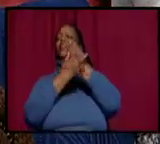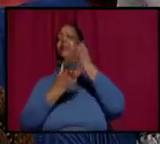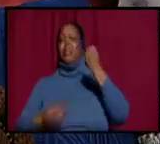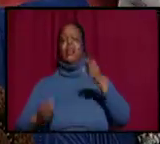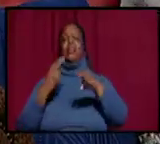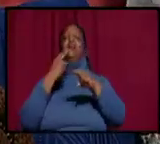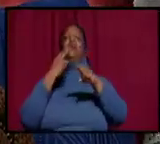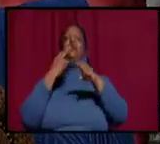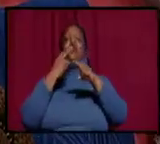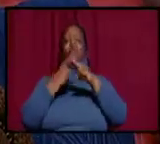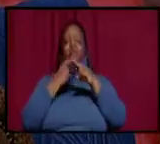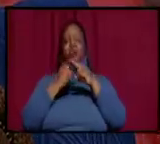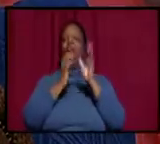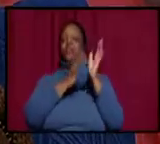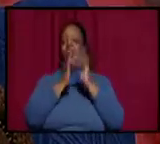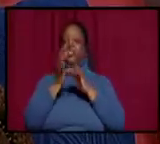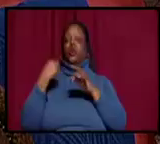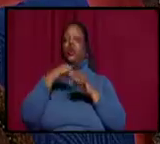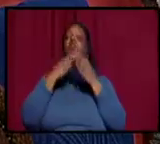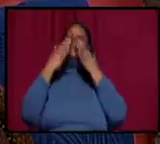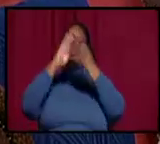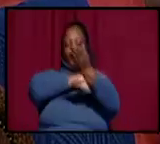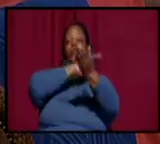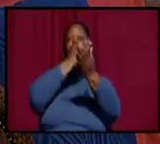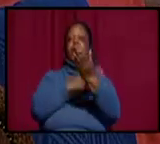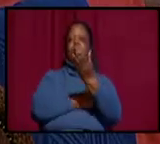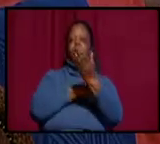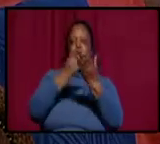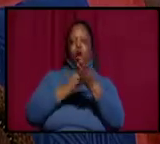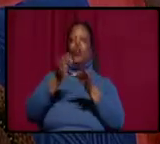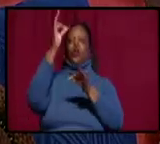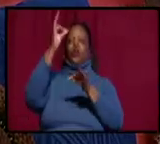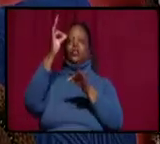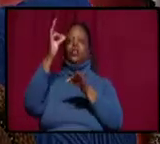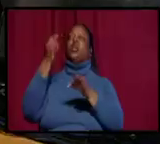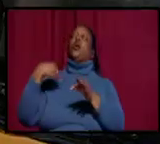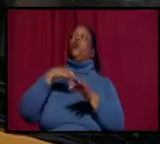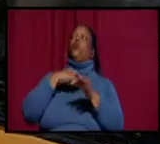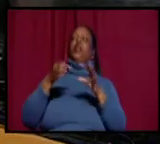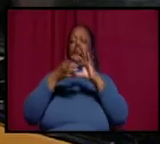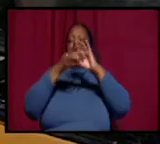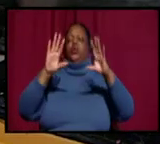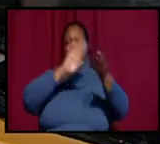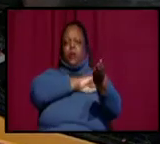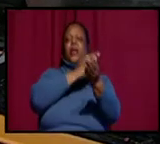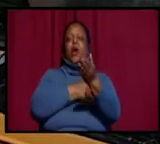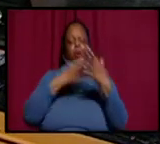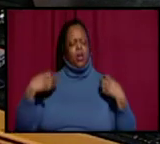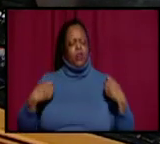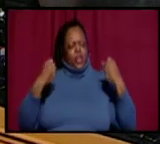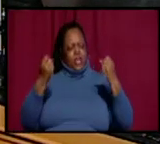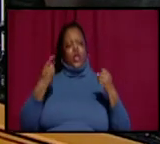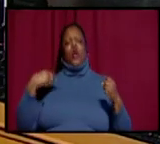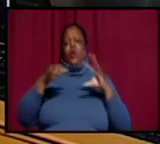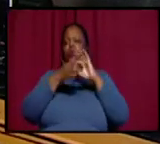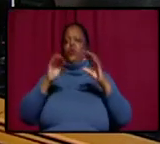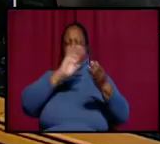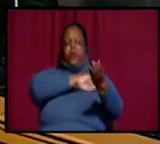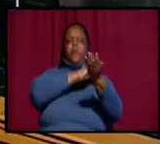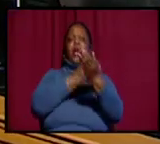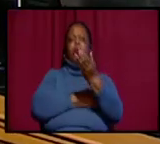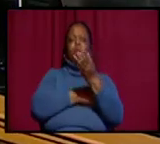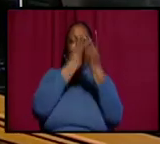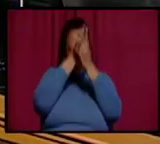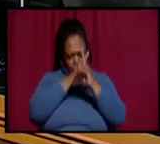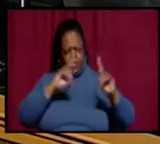in the name of Jesus, we thank you for the power of the Holy Ghost, and we lose the power of healing. We lose the power